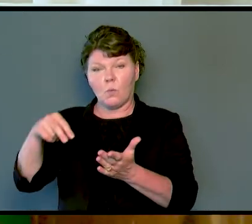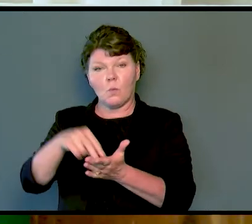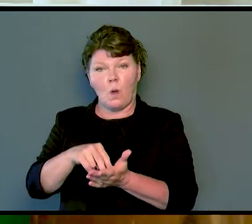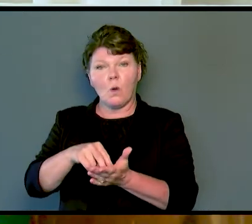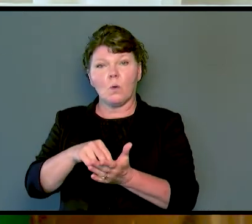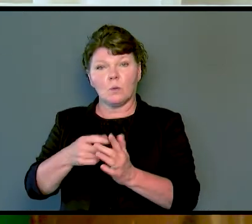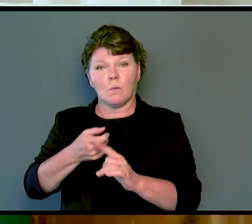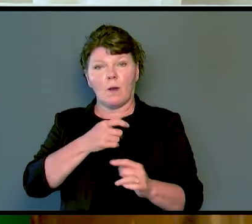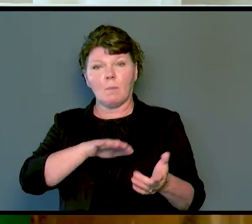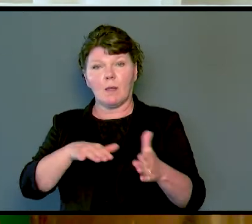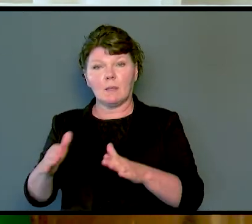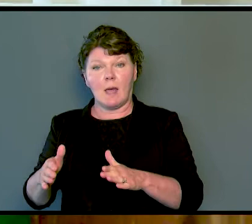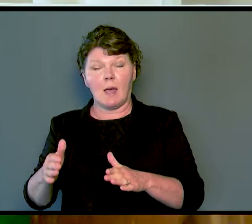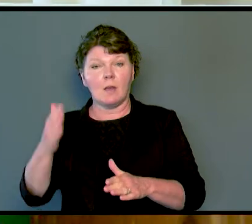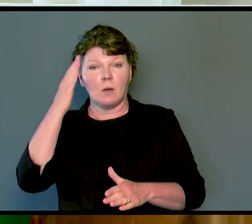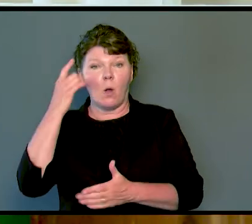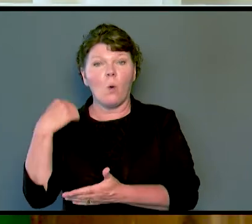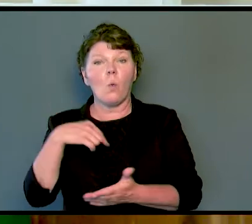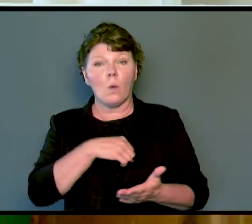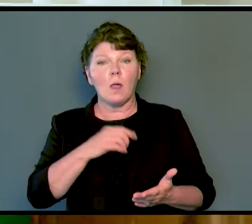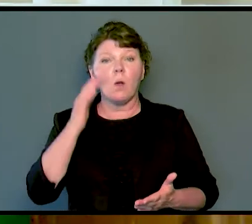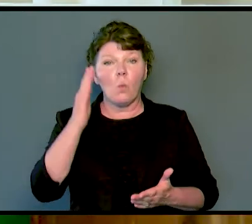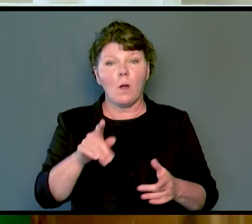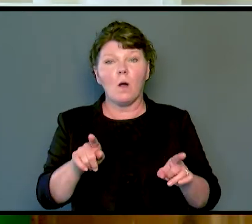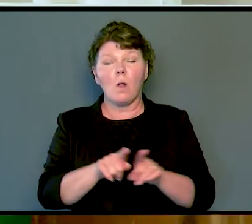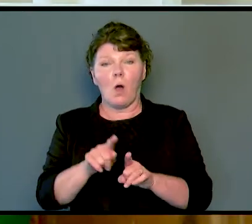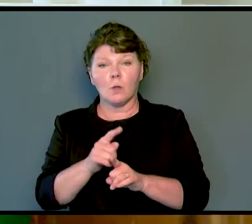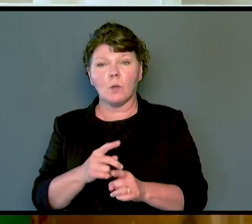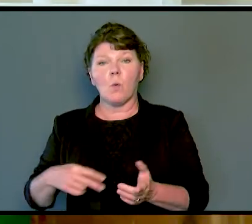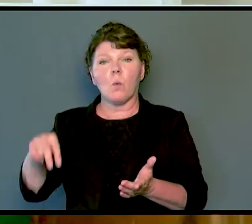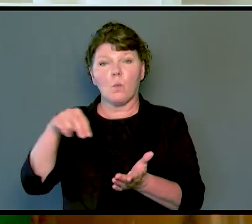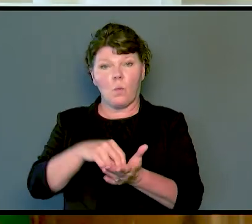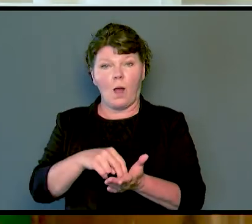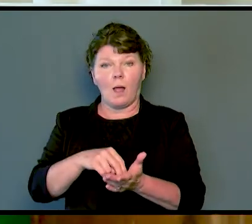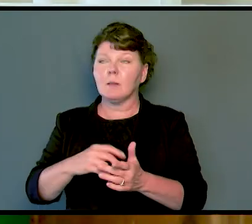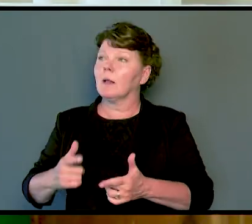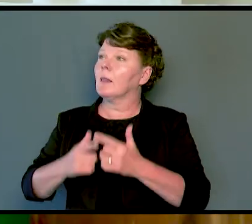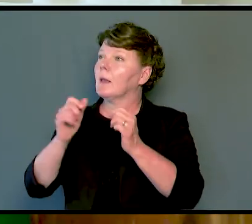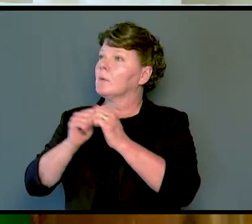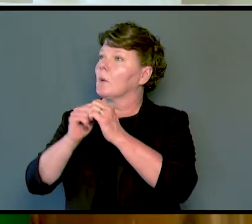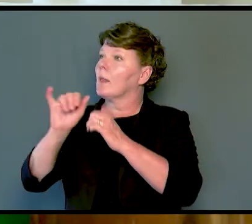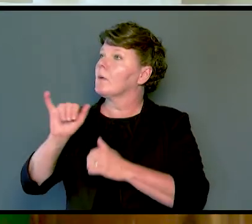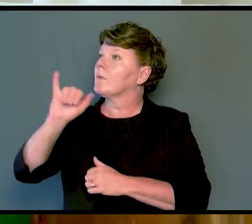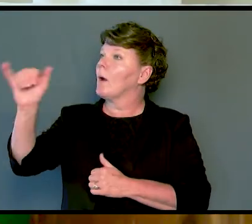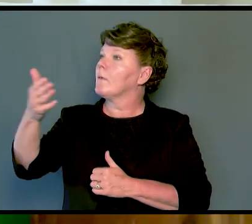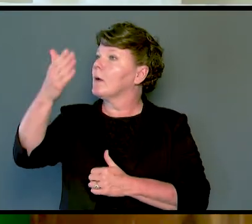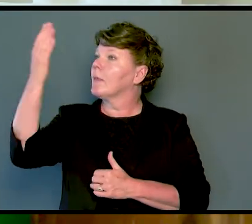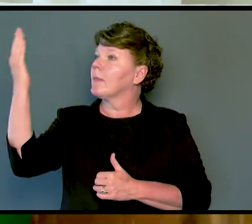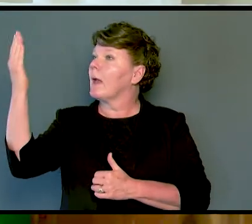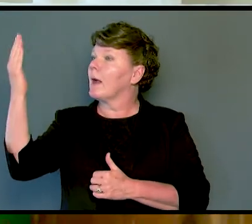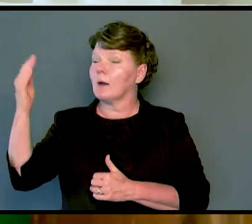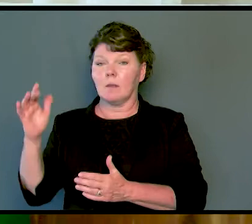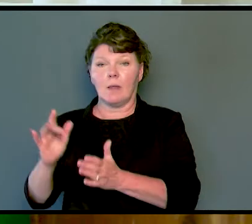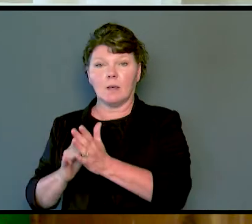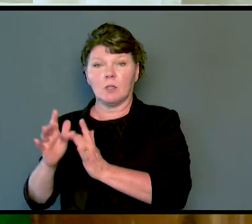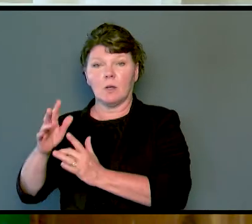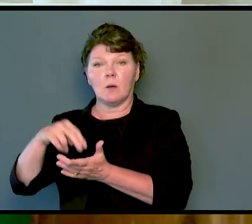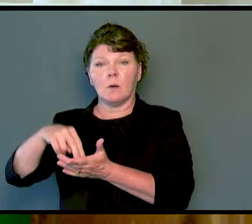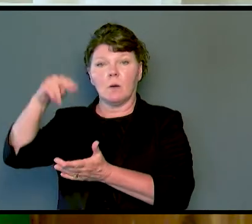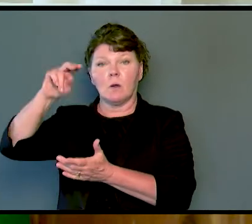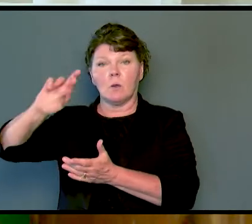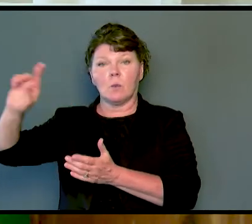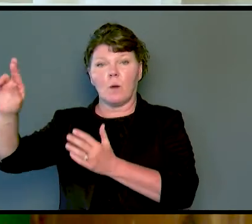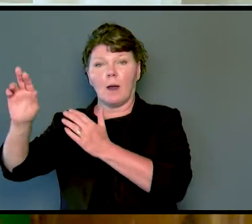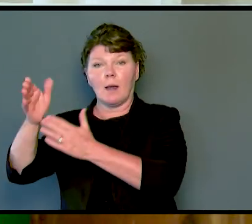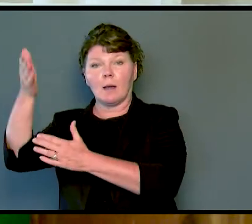rose from the dead that we might know that we will rise from the dead to live with God forever in heaven. Jesus then ascended into heaven and